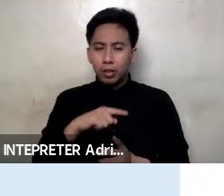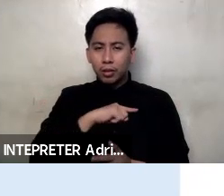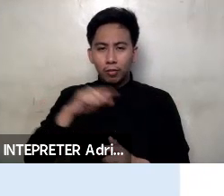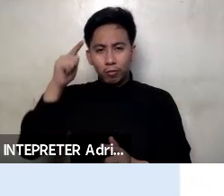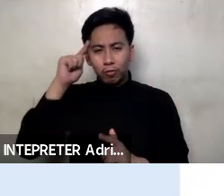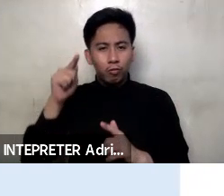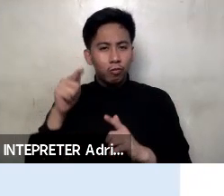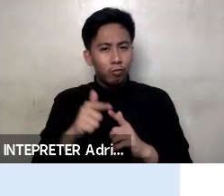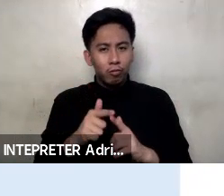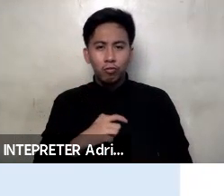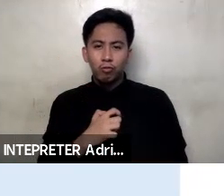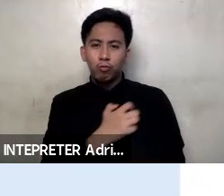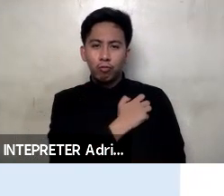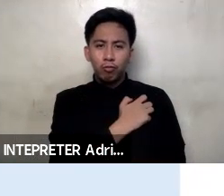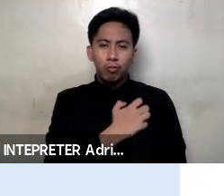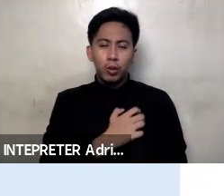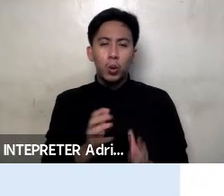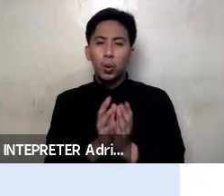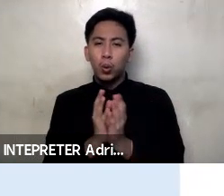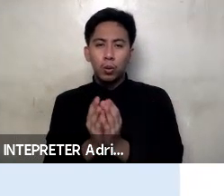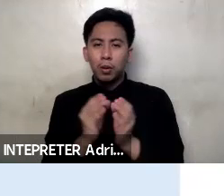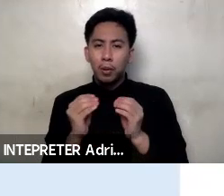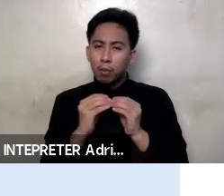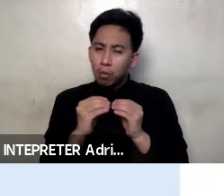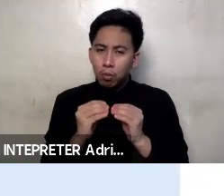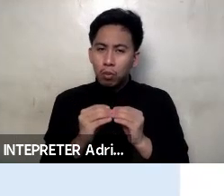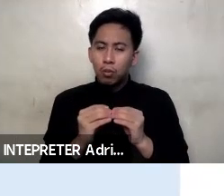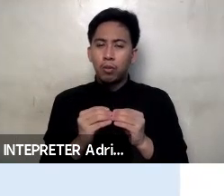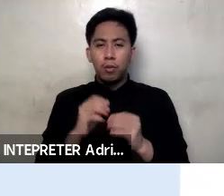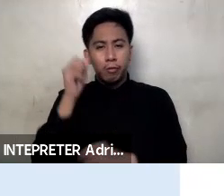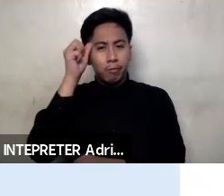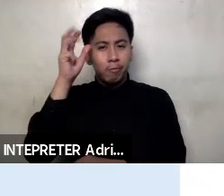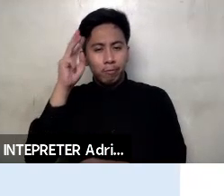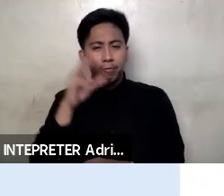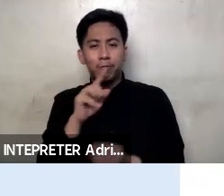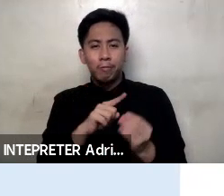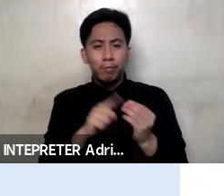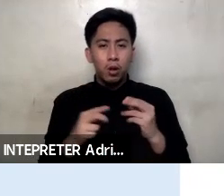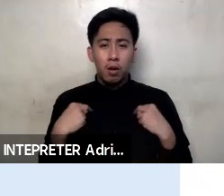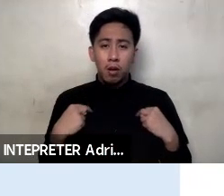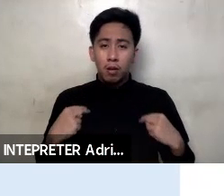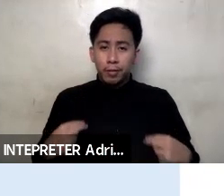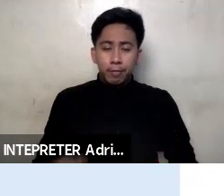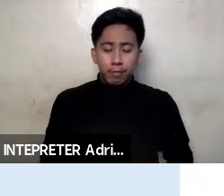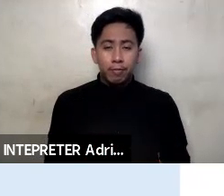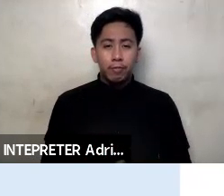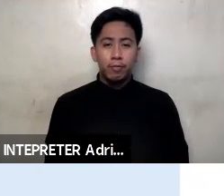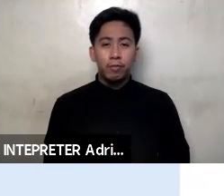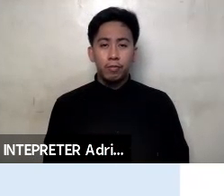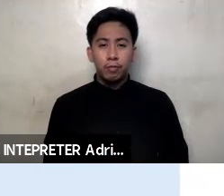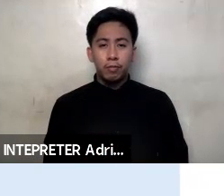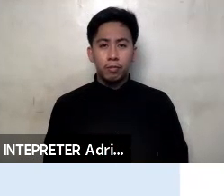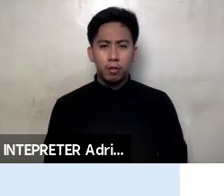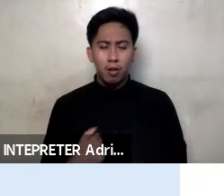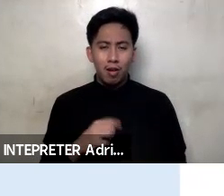empowered community through increased awareness on health and nutrition programs through health and nutrition